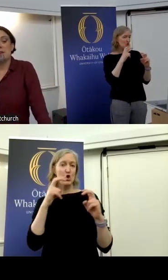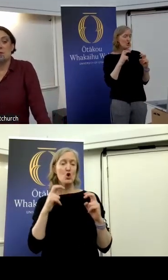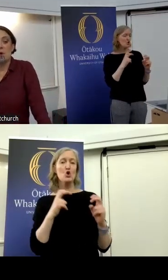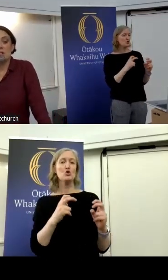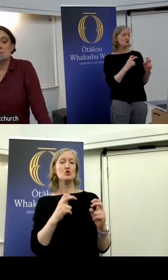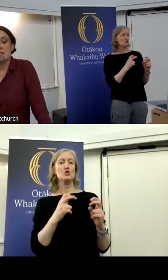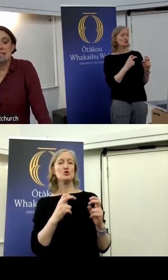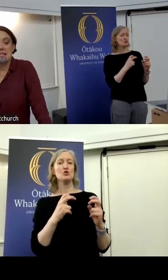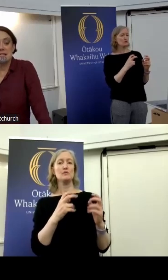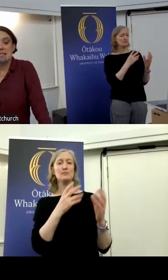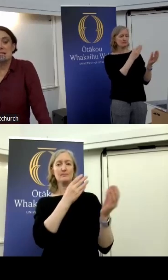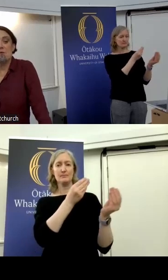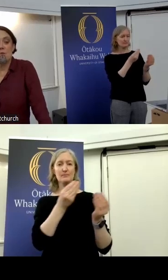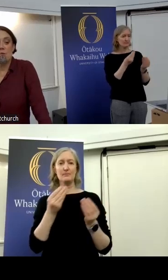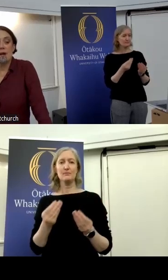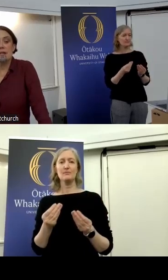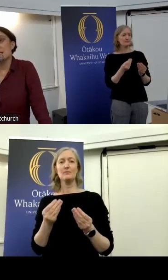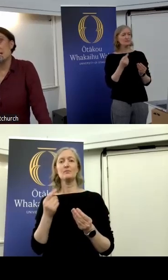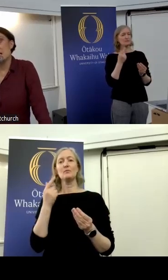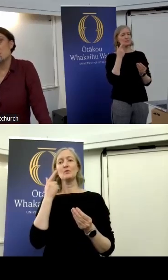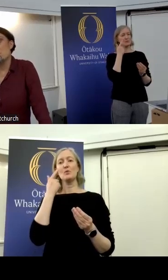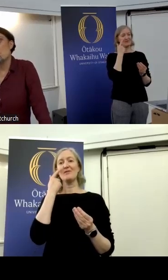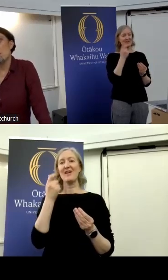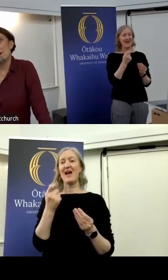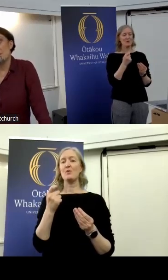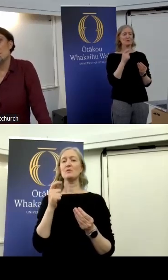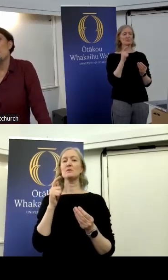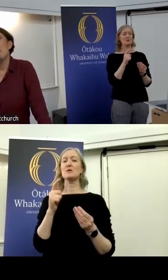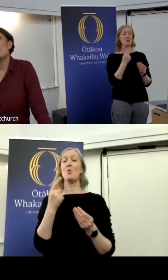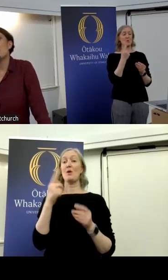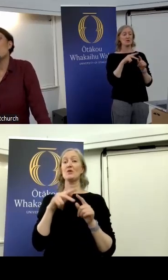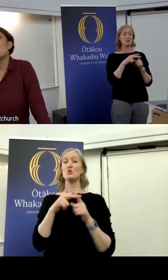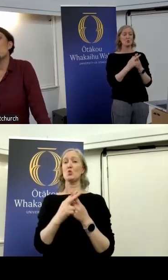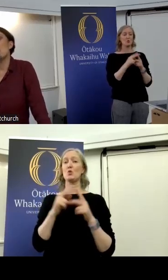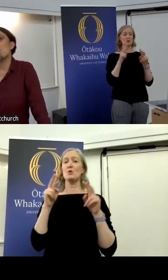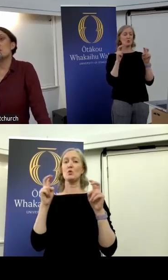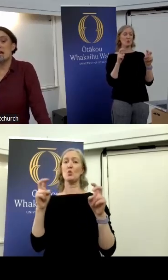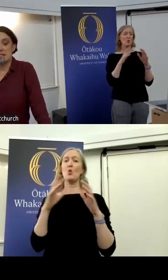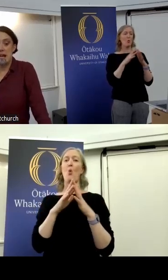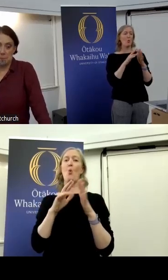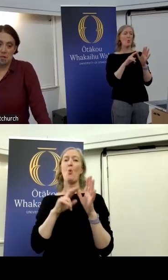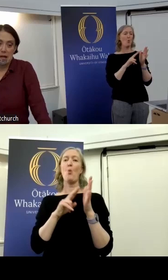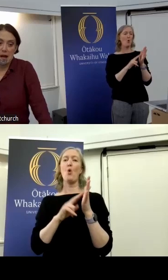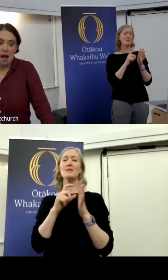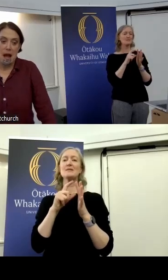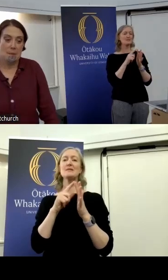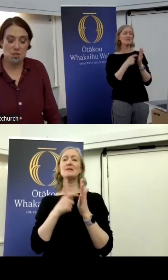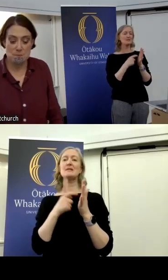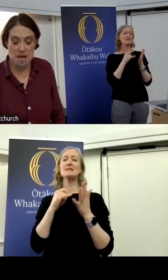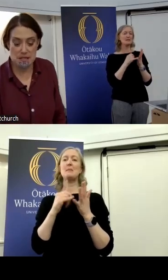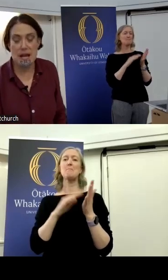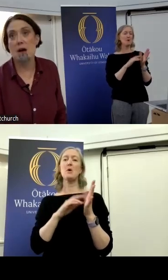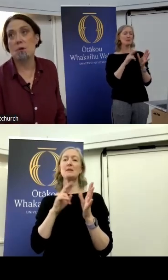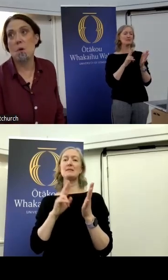identified that the Wandersman Centre's readiness thinking tool was the basis of a tool that we wanted to adapt